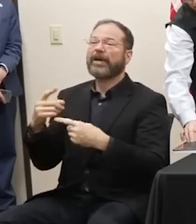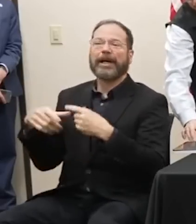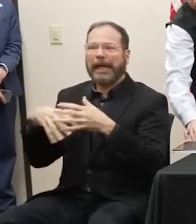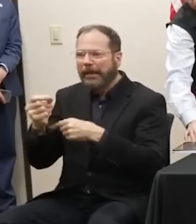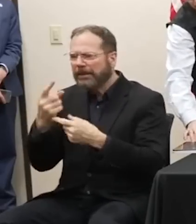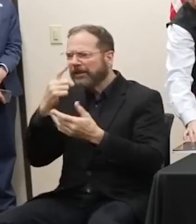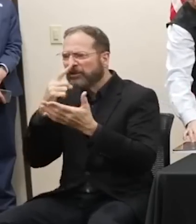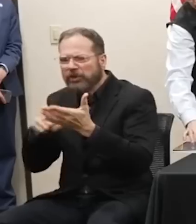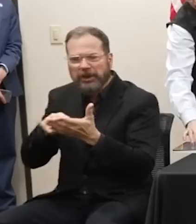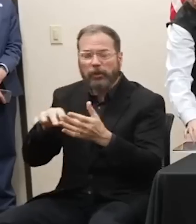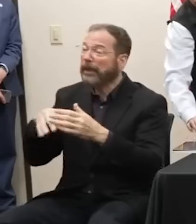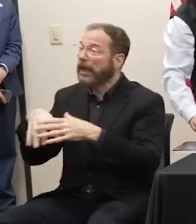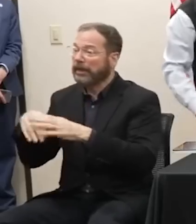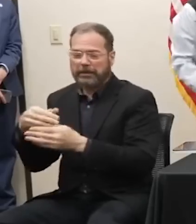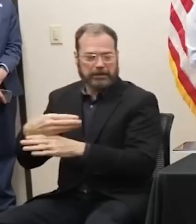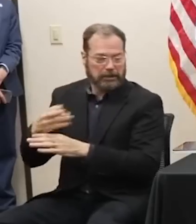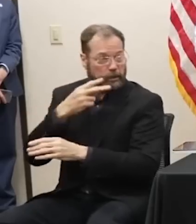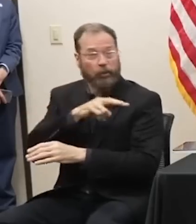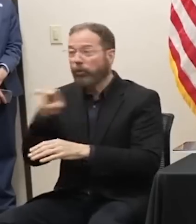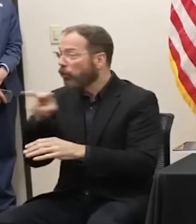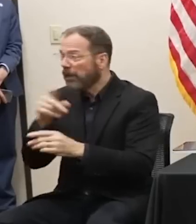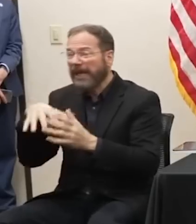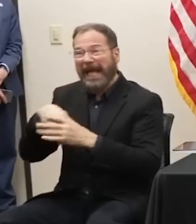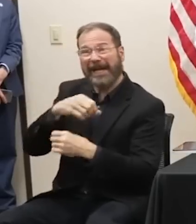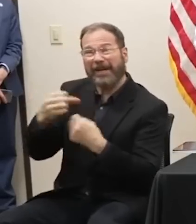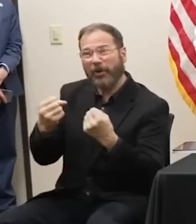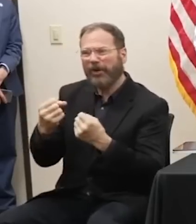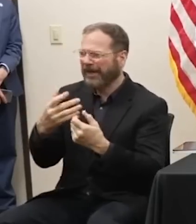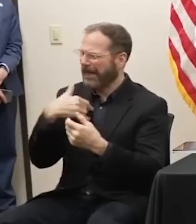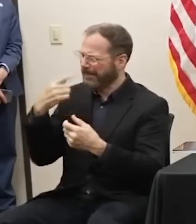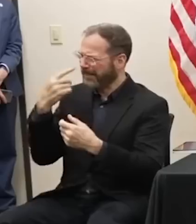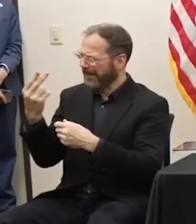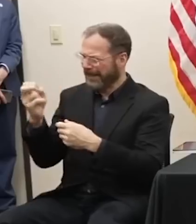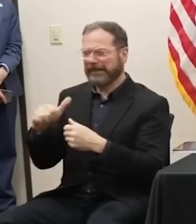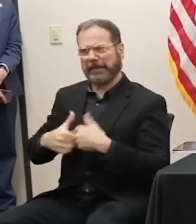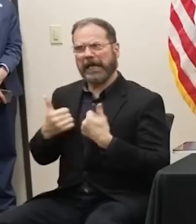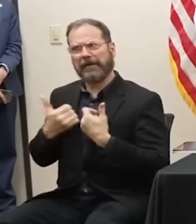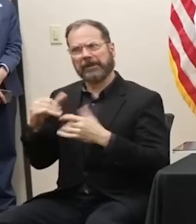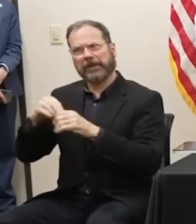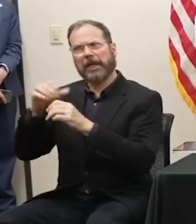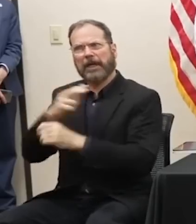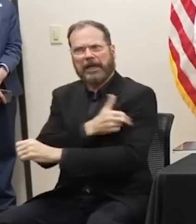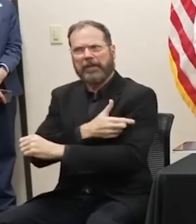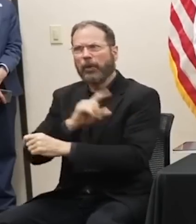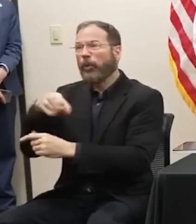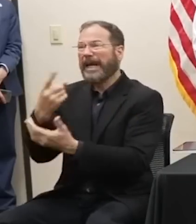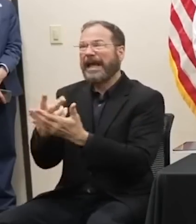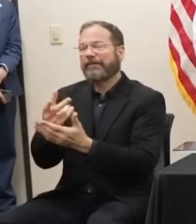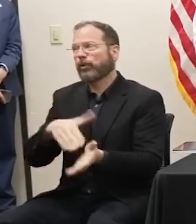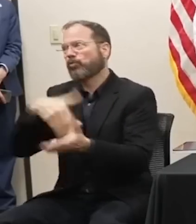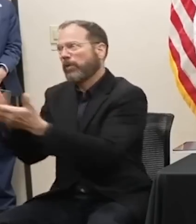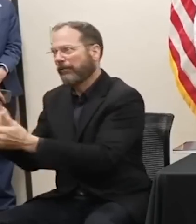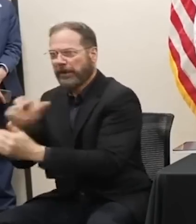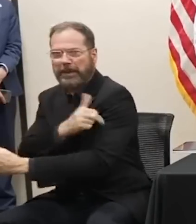to check. When you get out of that vehicle, you're at risk. And I believe he's arrived at the hospital now. It took about an hour and a half to get to the hospital,